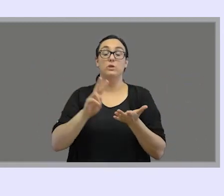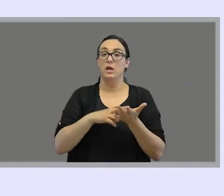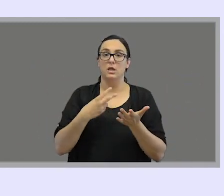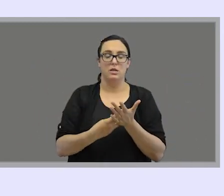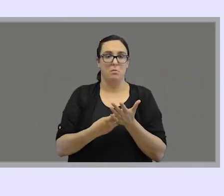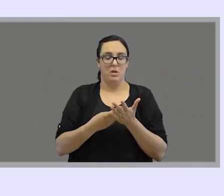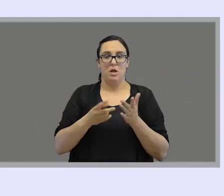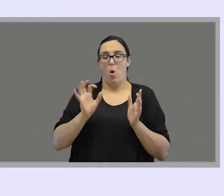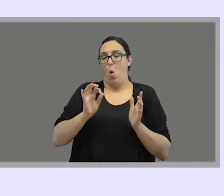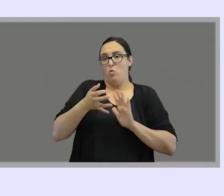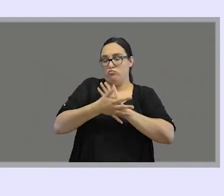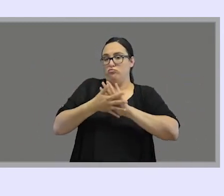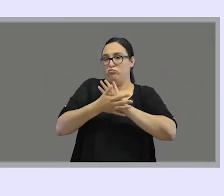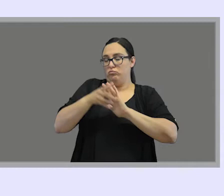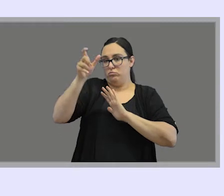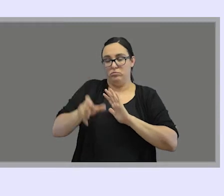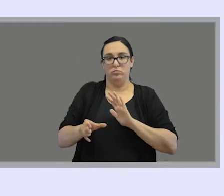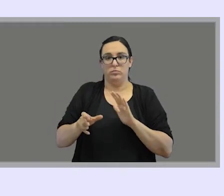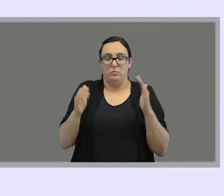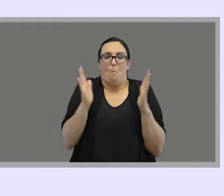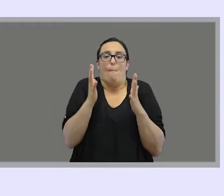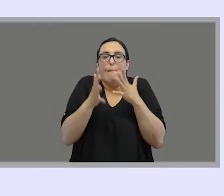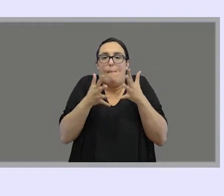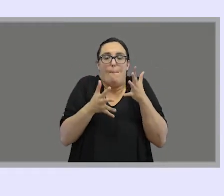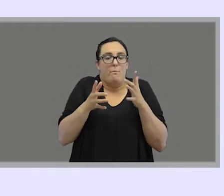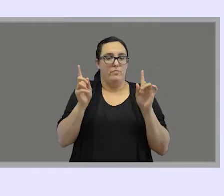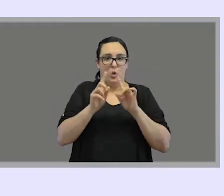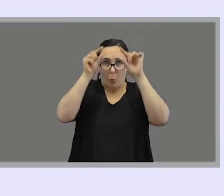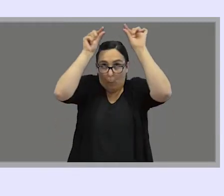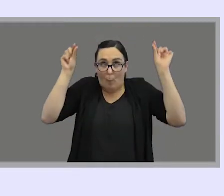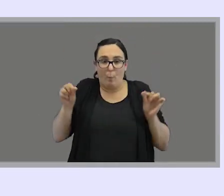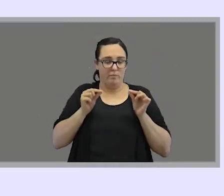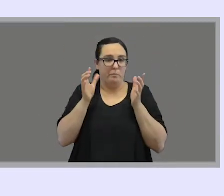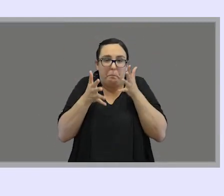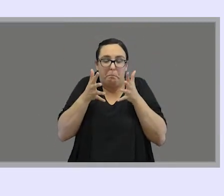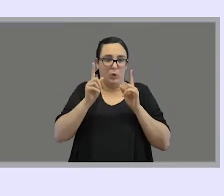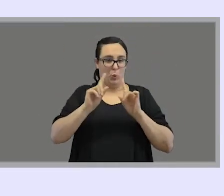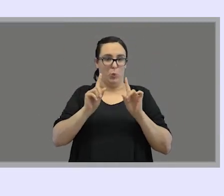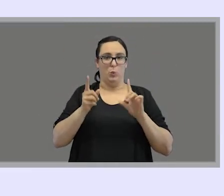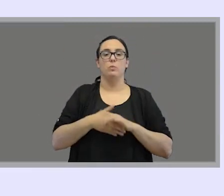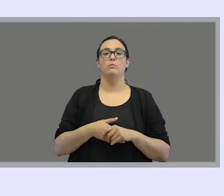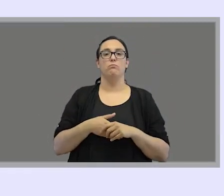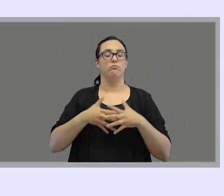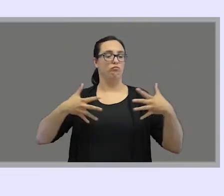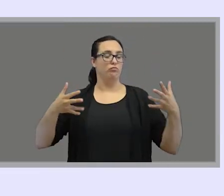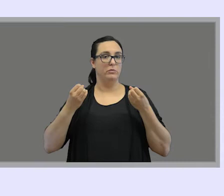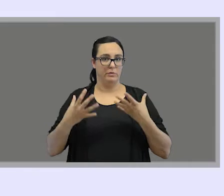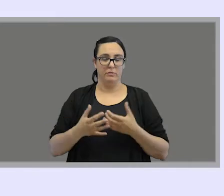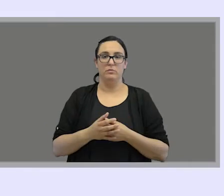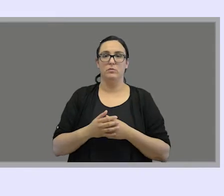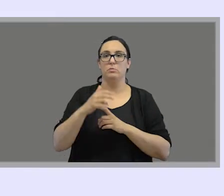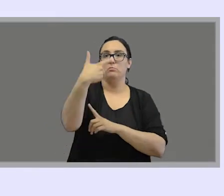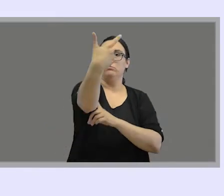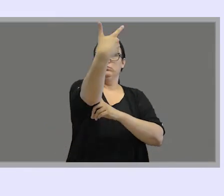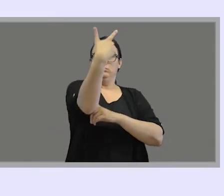the interpreter or the signer is not too tight within the frame. And also